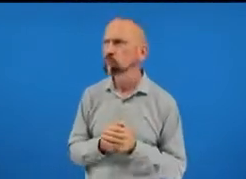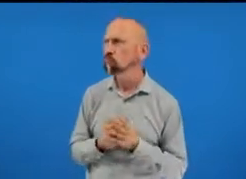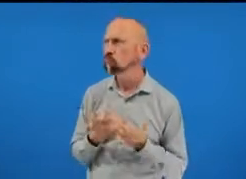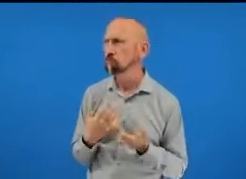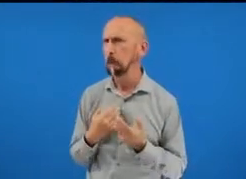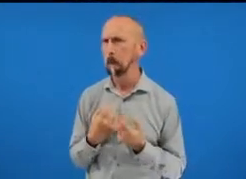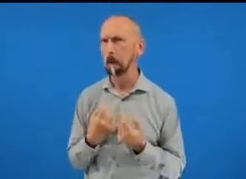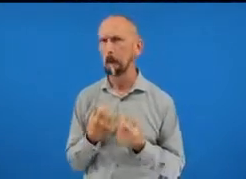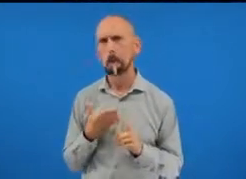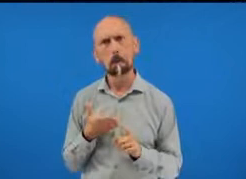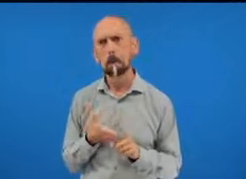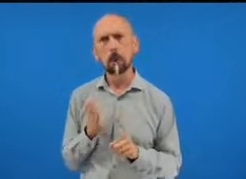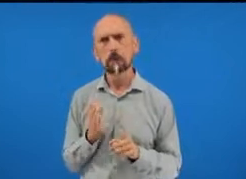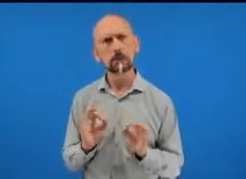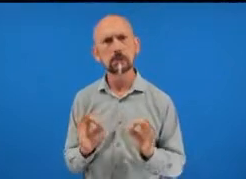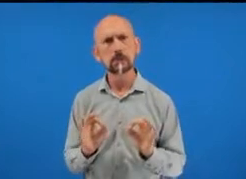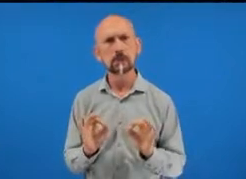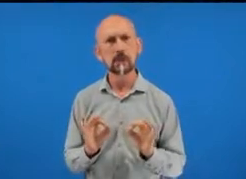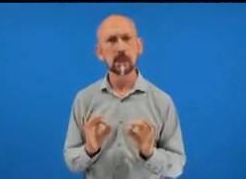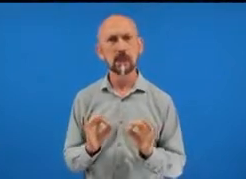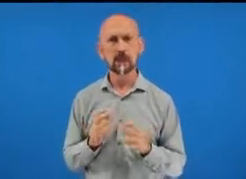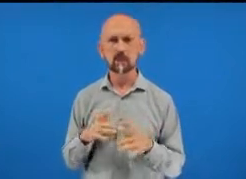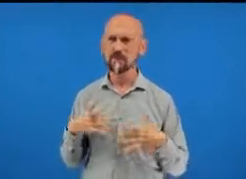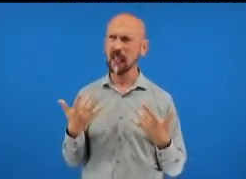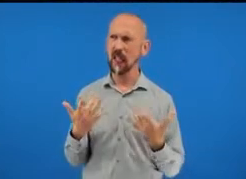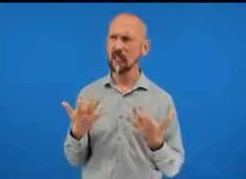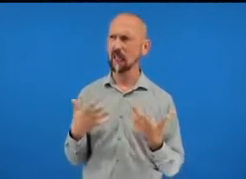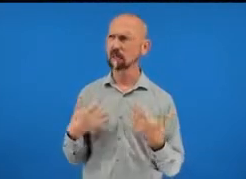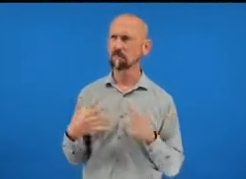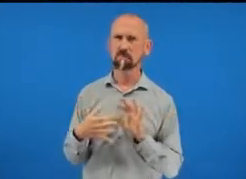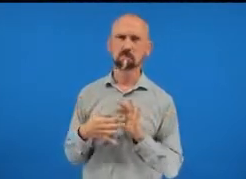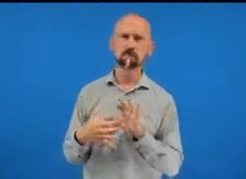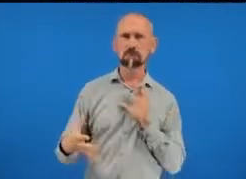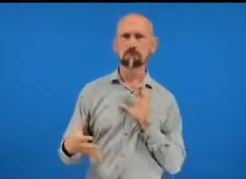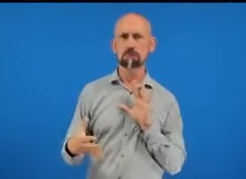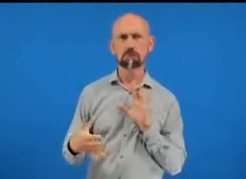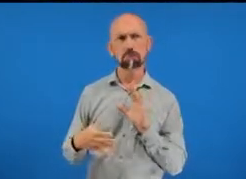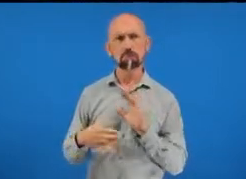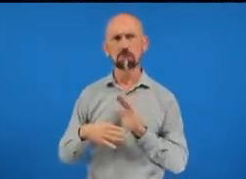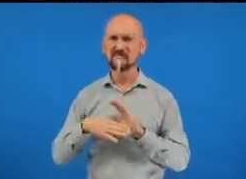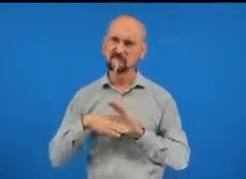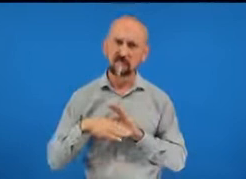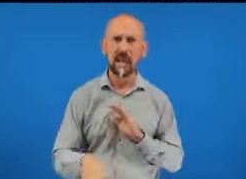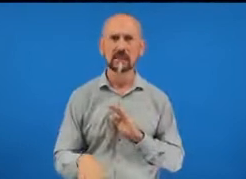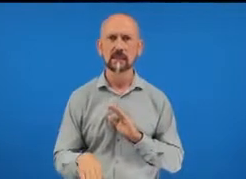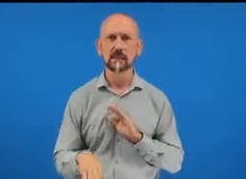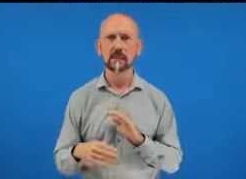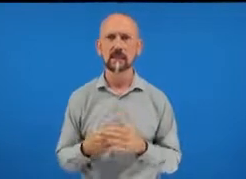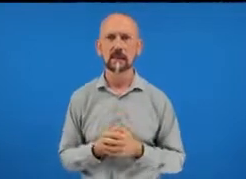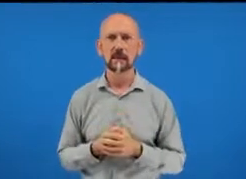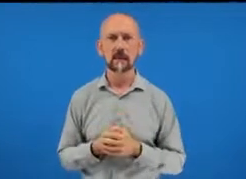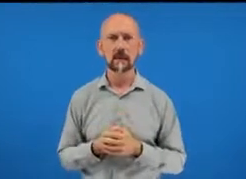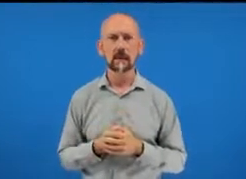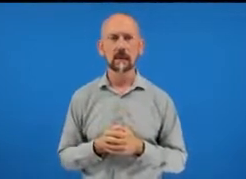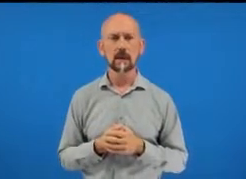in particular. I don't know, just been feeling a bit cut off, I think, at times, a bit flat. Yeah. Those definitely sound like some